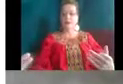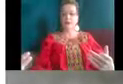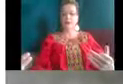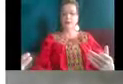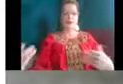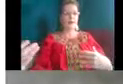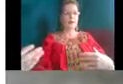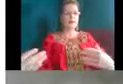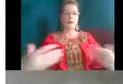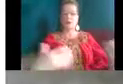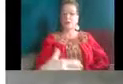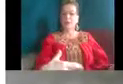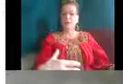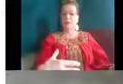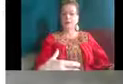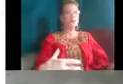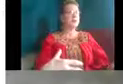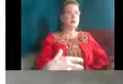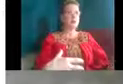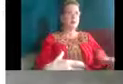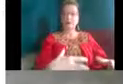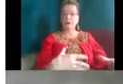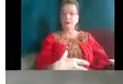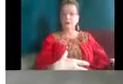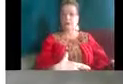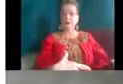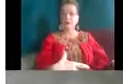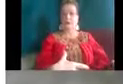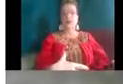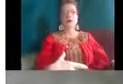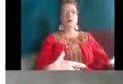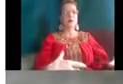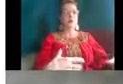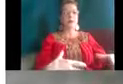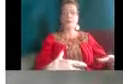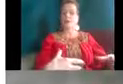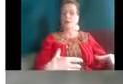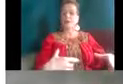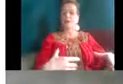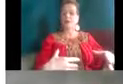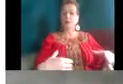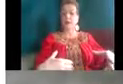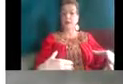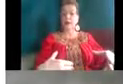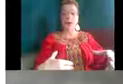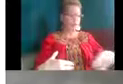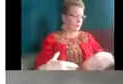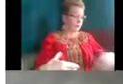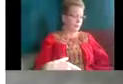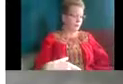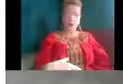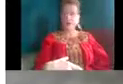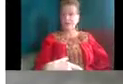a person with als at home alone even just to go to the grocery store um because they to make sure that they're okay